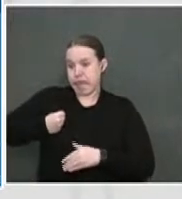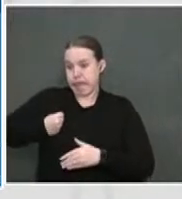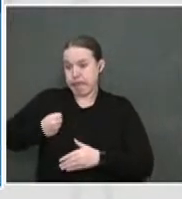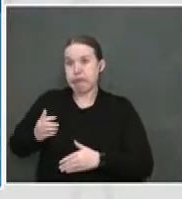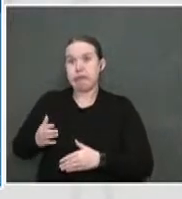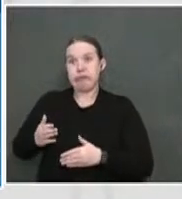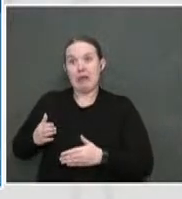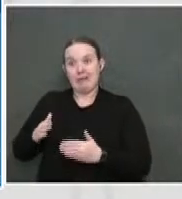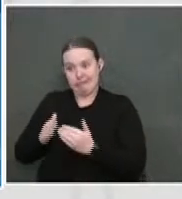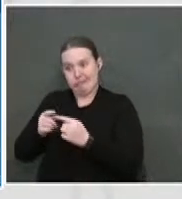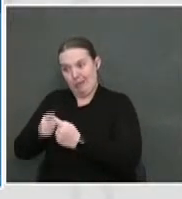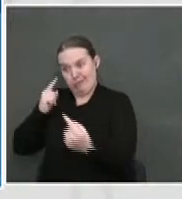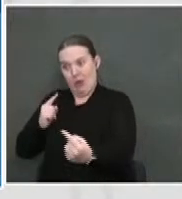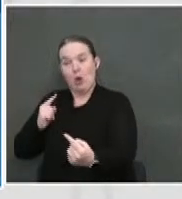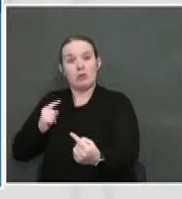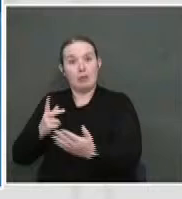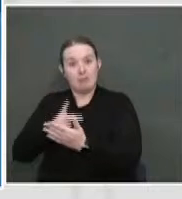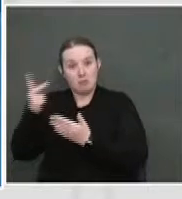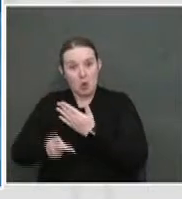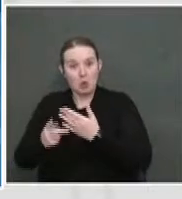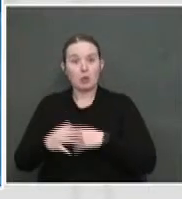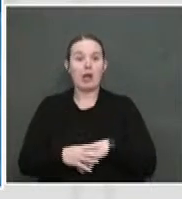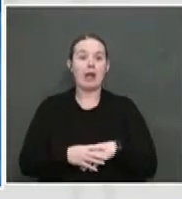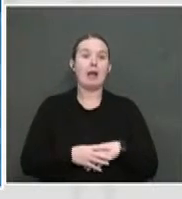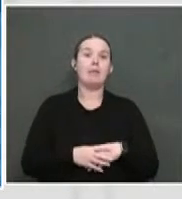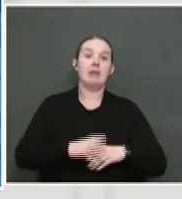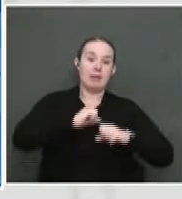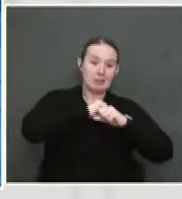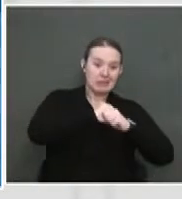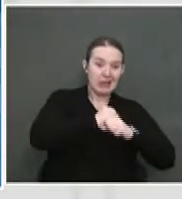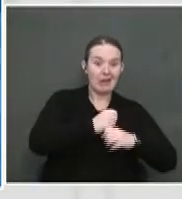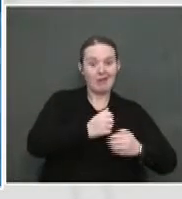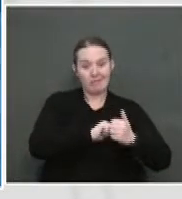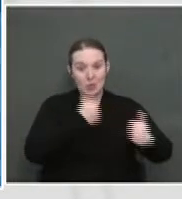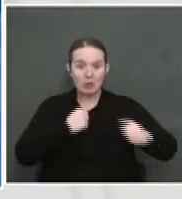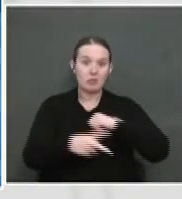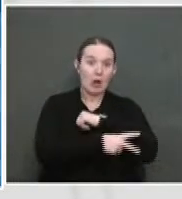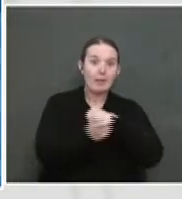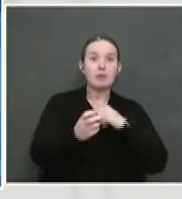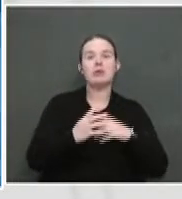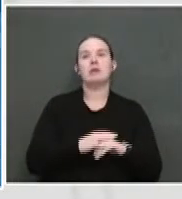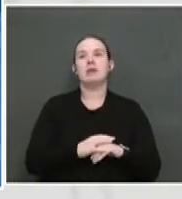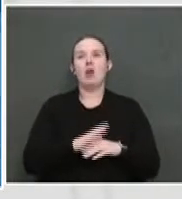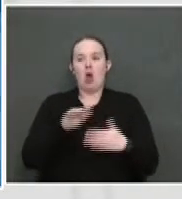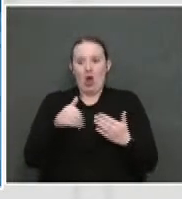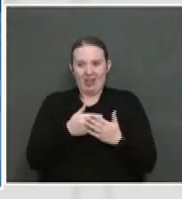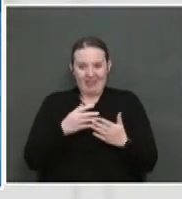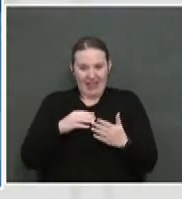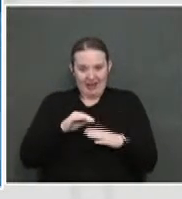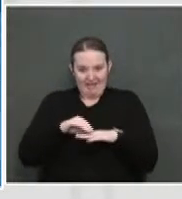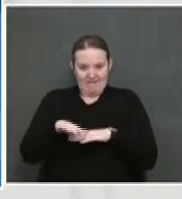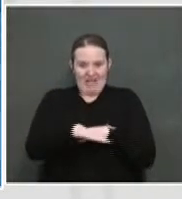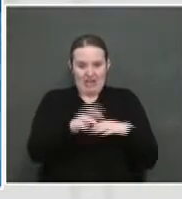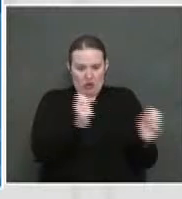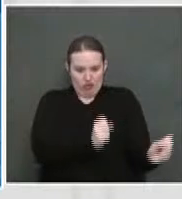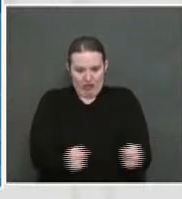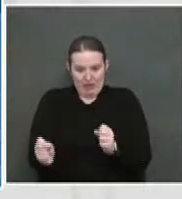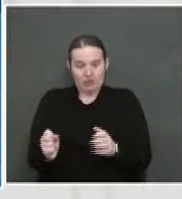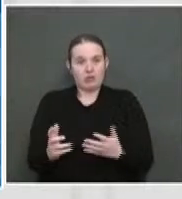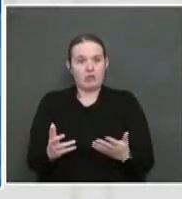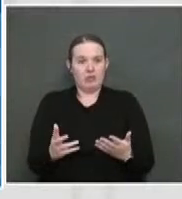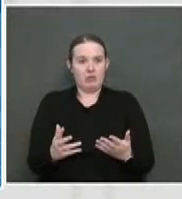program, the robbery task force, et cetera, et cetera. So all that data feeds all those strategies. So what we're trying to show that